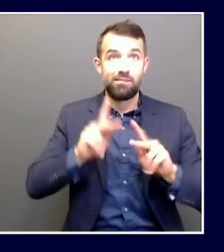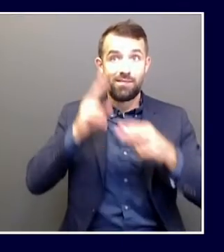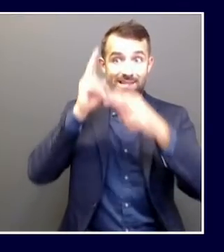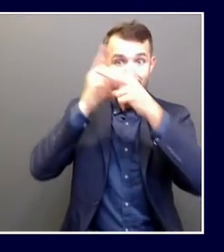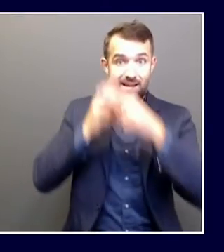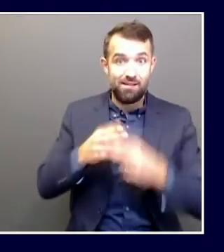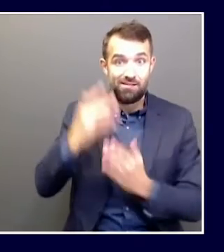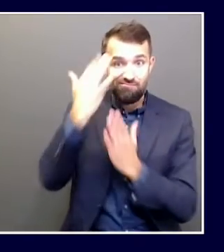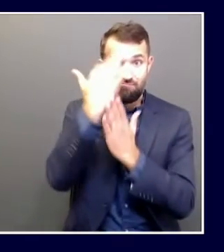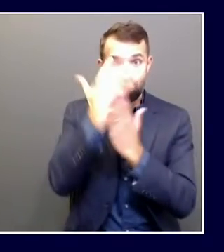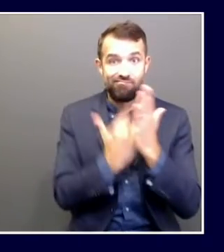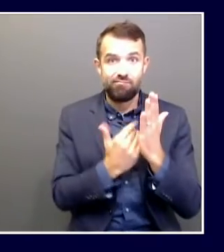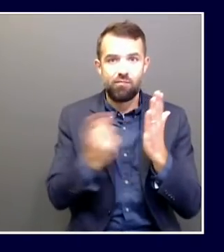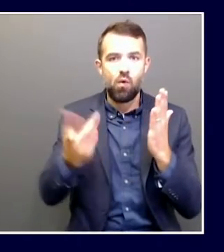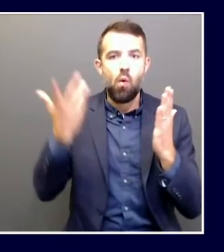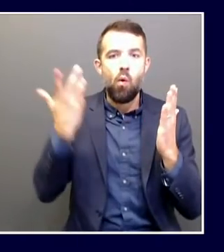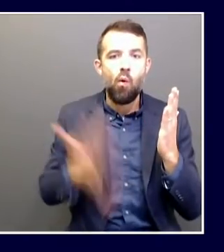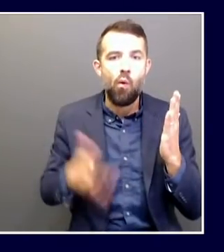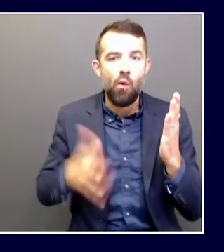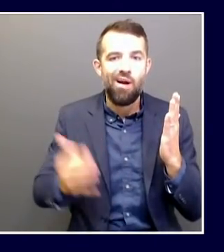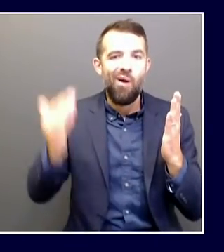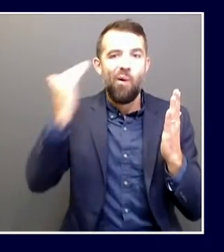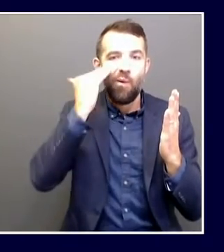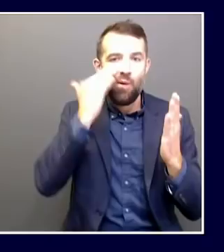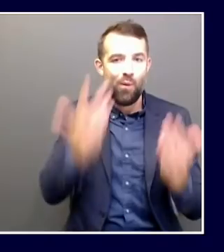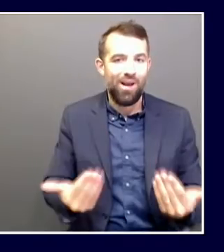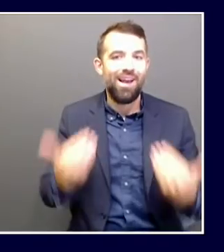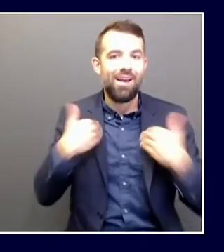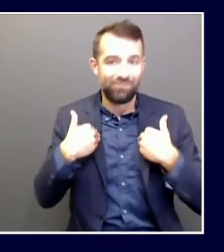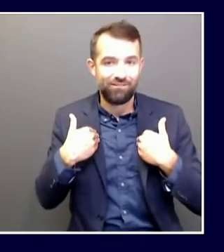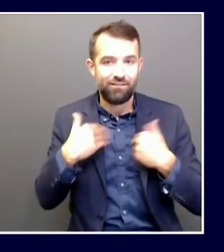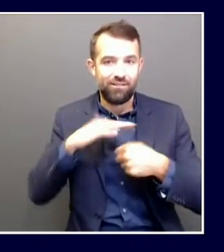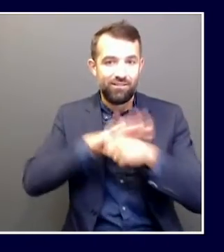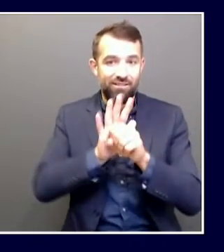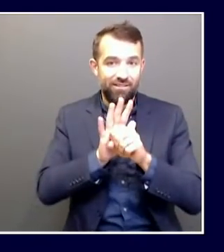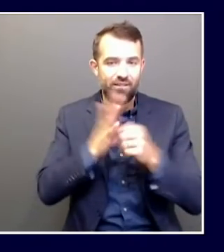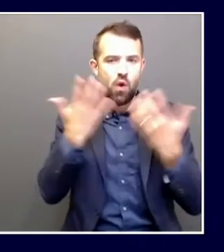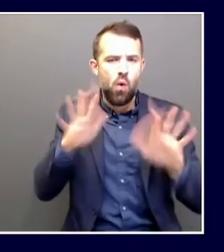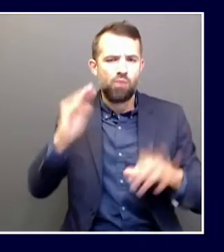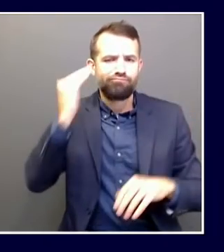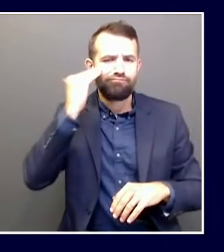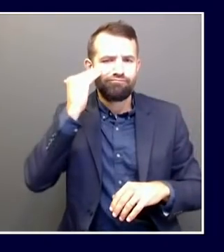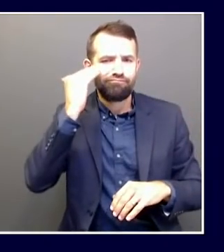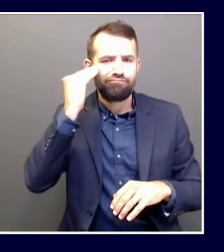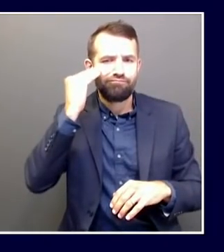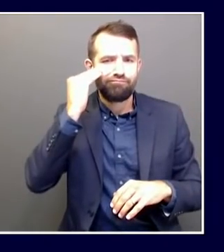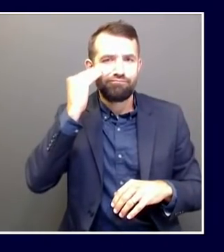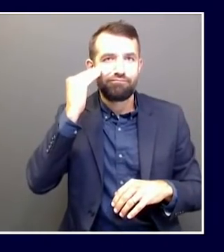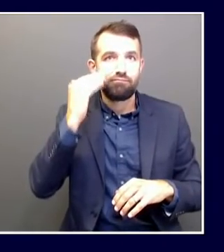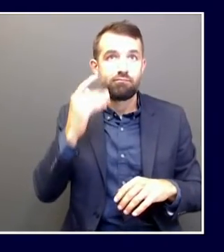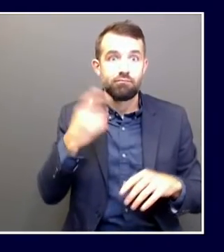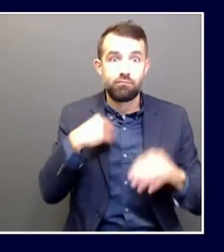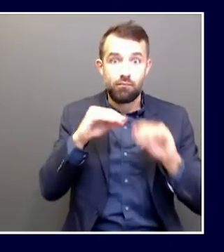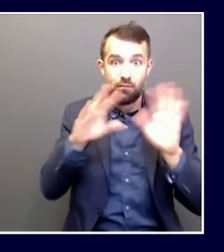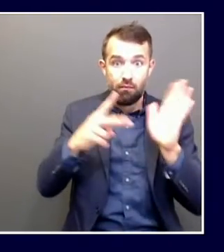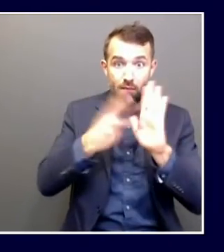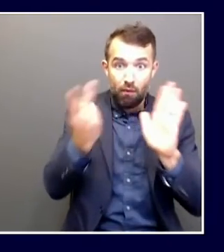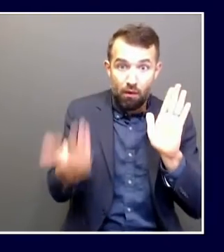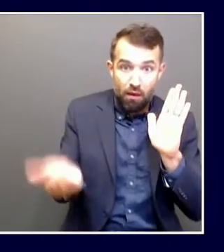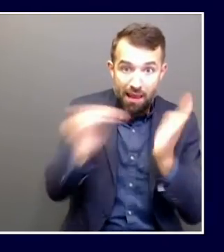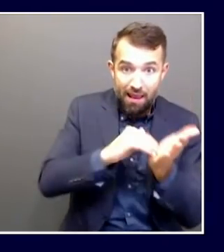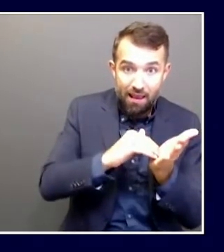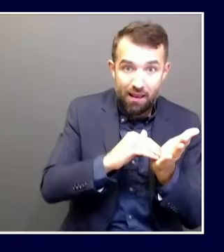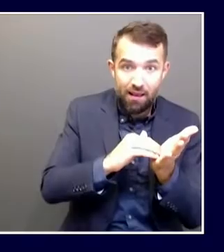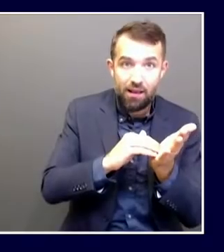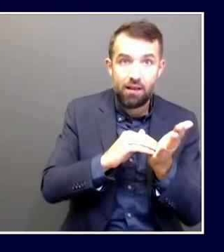unaware that they have tested positive. I want to say that again. These are not individuals who somehow got tested